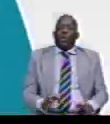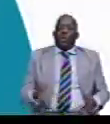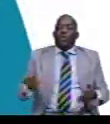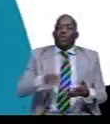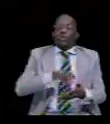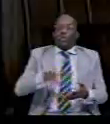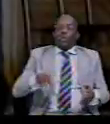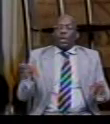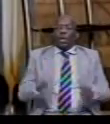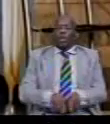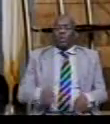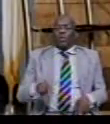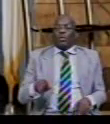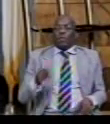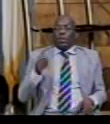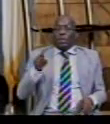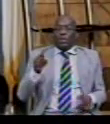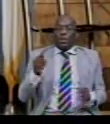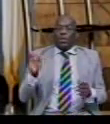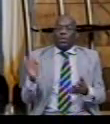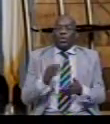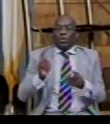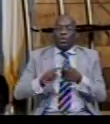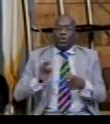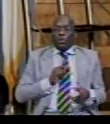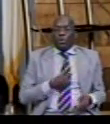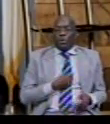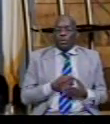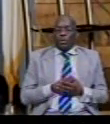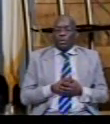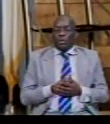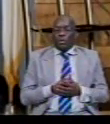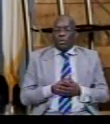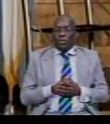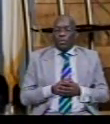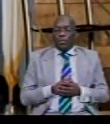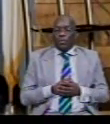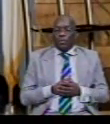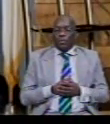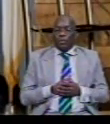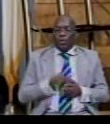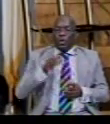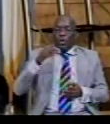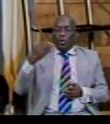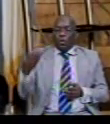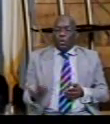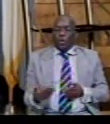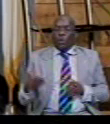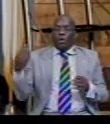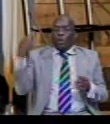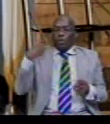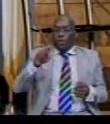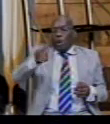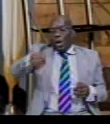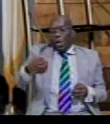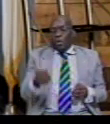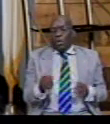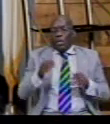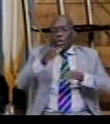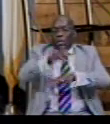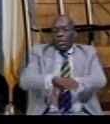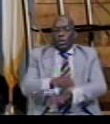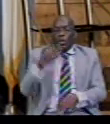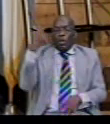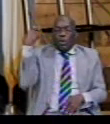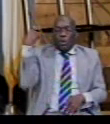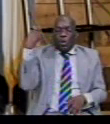you. Friends, it's great to be back with you again. Welcome back for another night of this Global Crusade. Aren't you thankful?